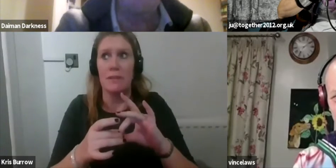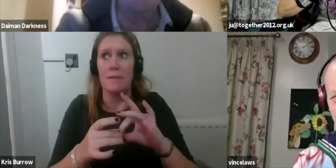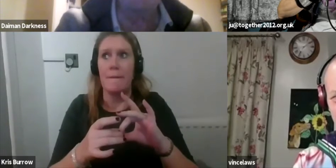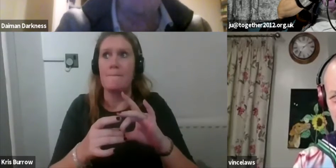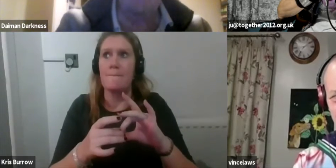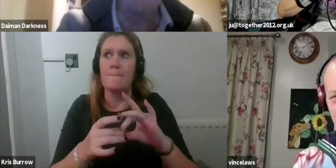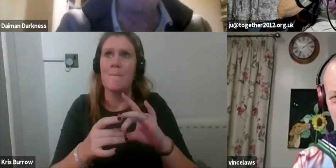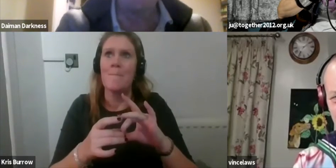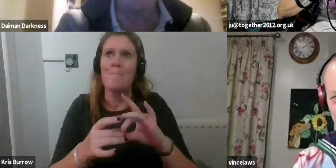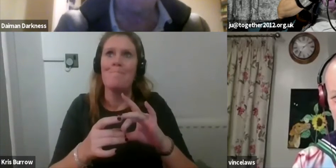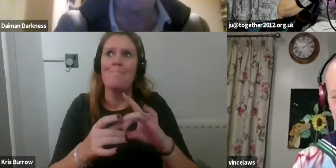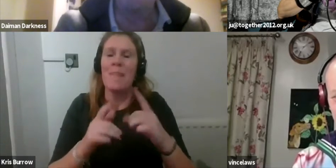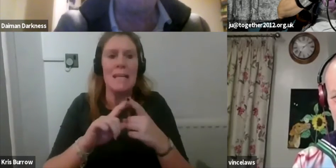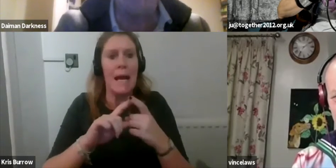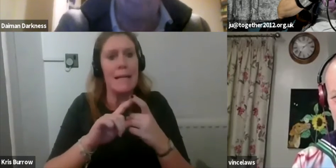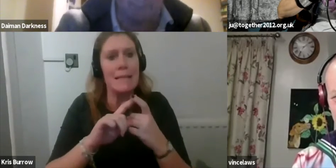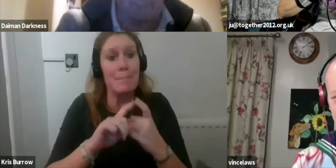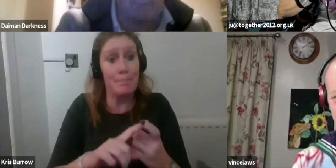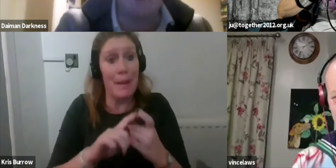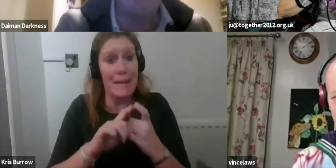upon things like